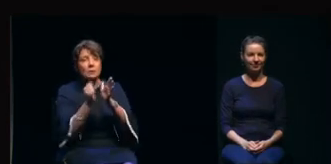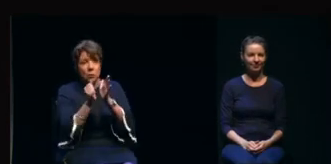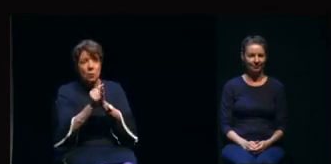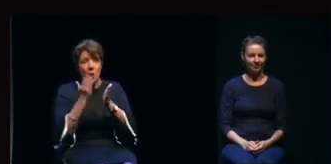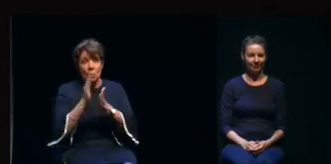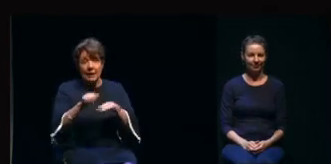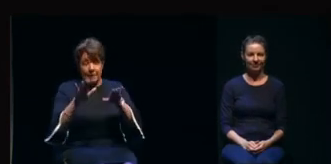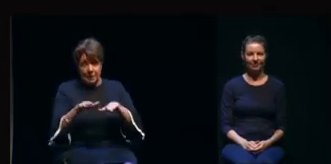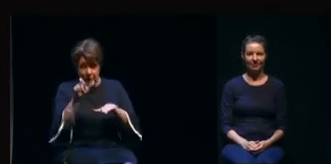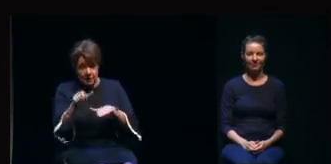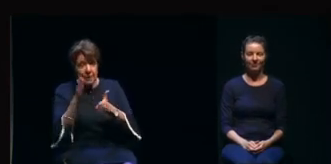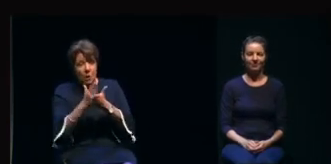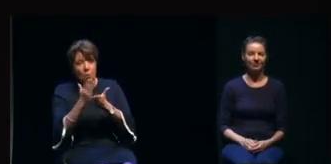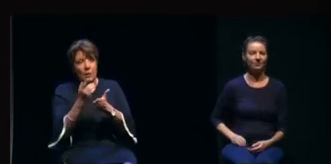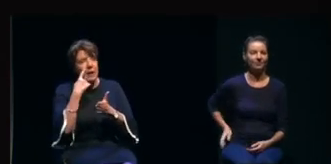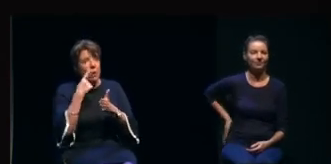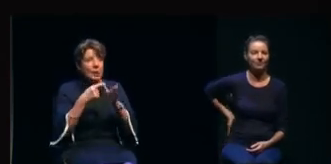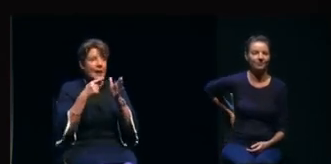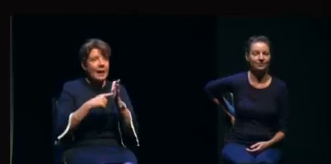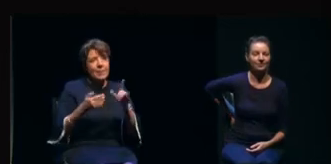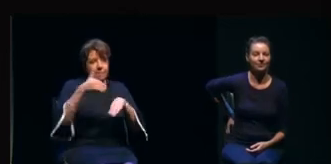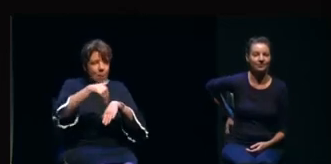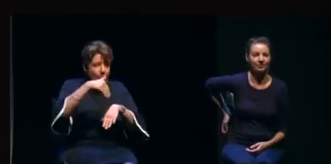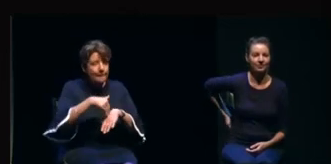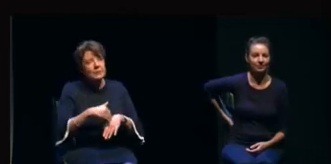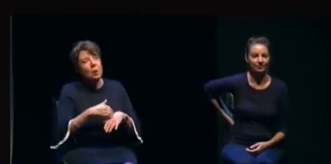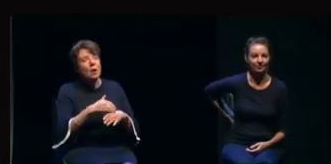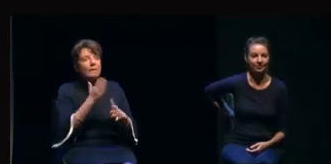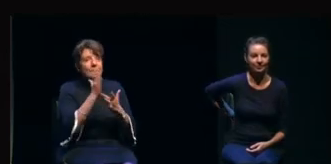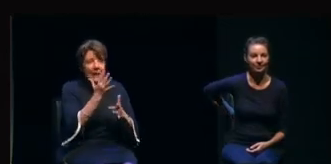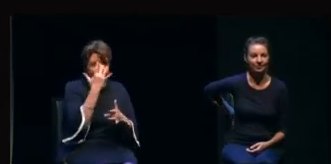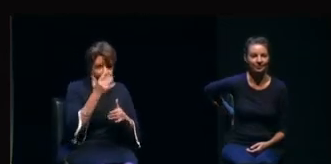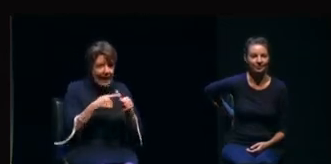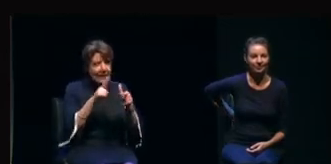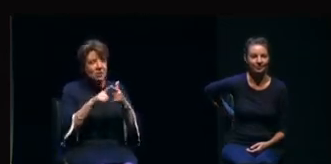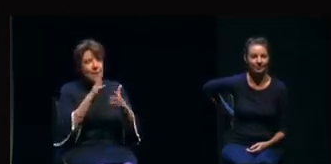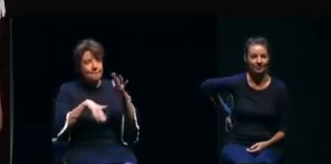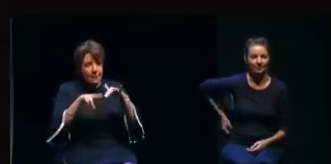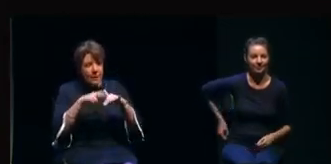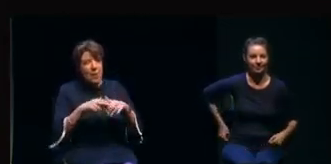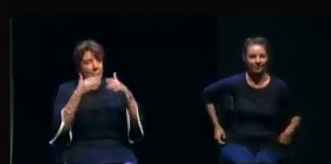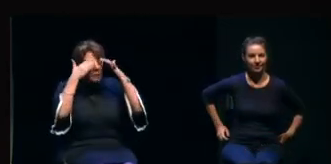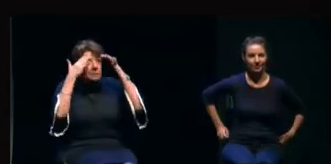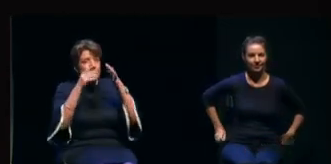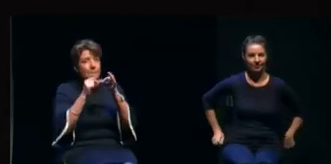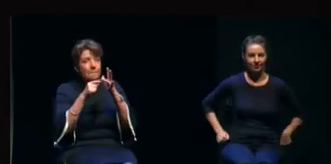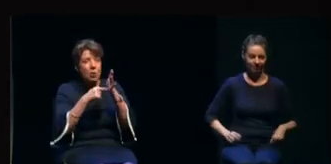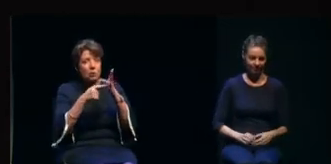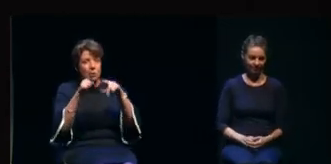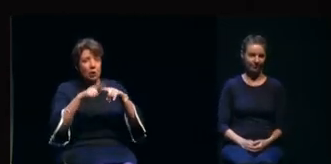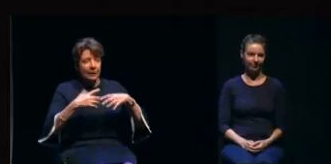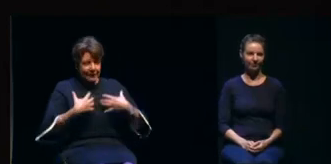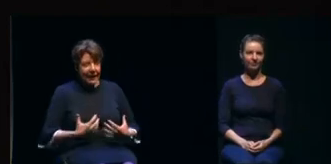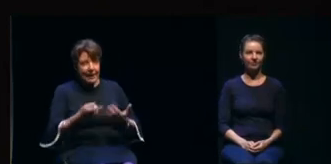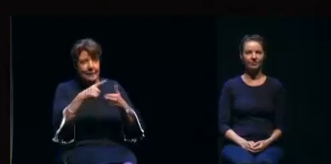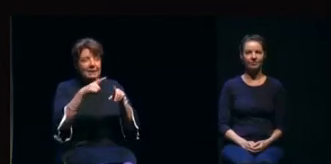eye to the exasperations of middle age. Parenthood, Botox, saggy bits, the gendered and invisible